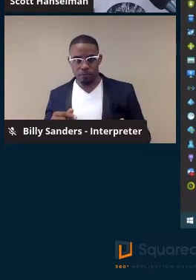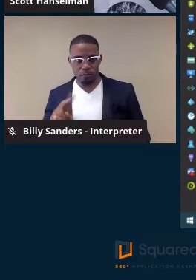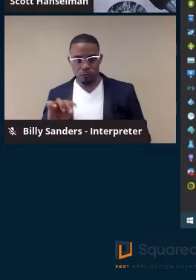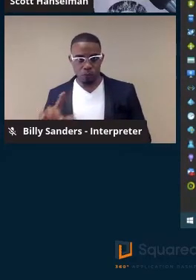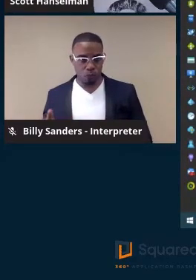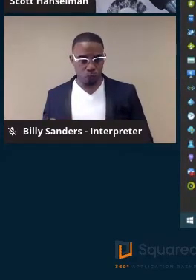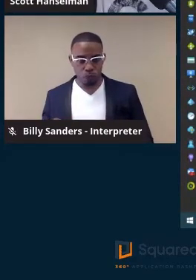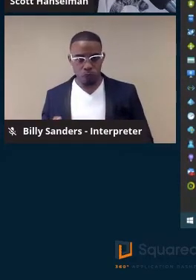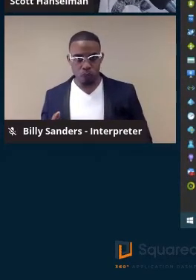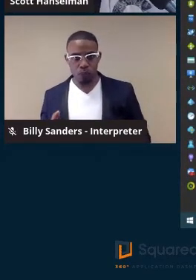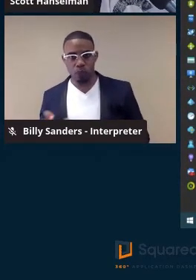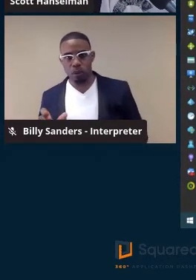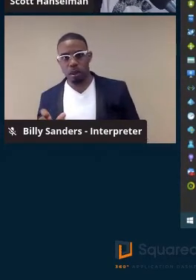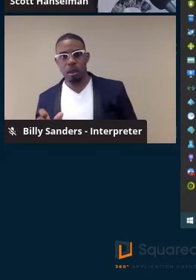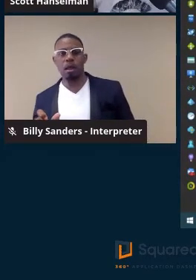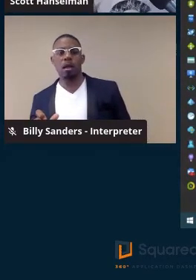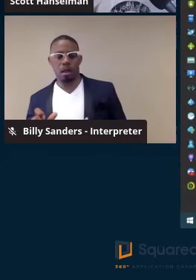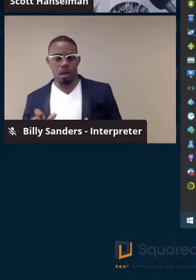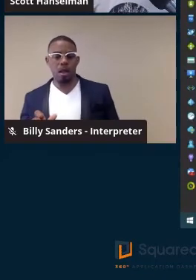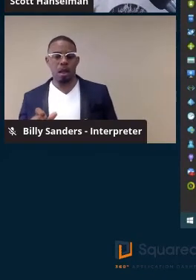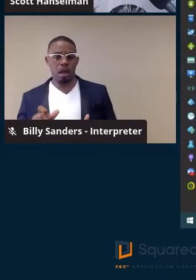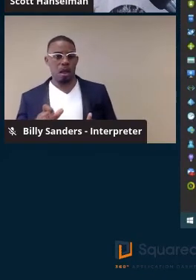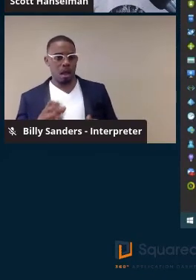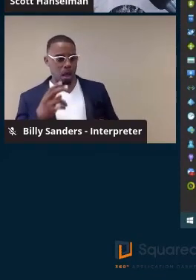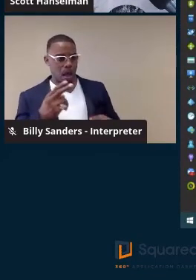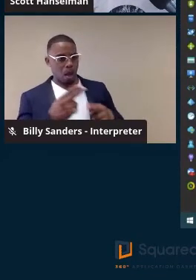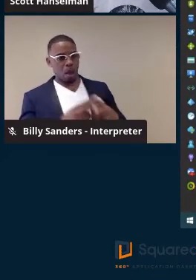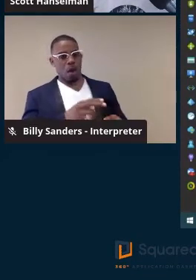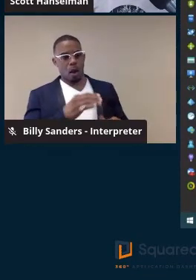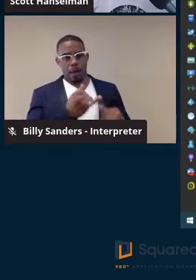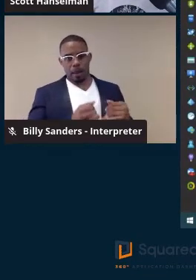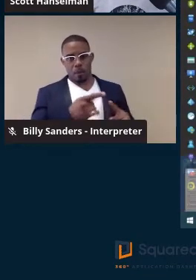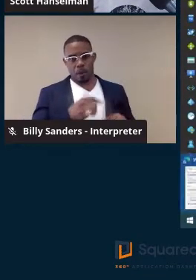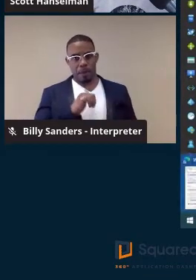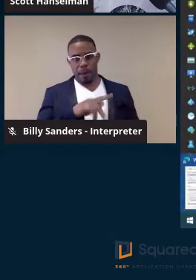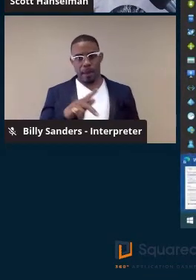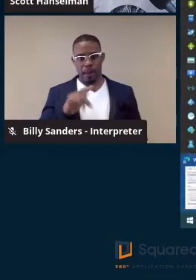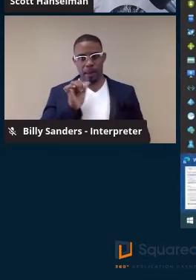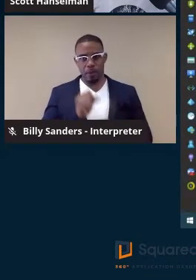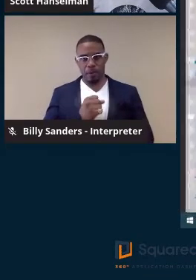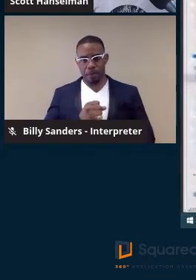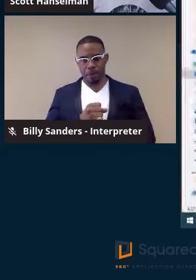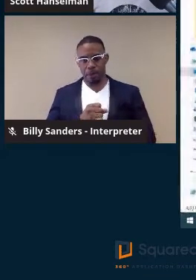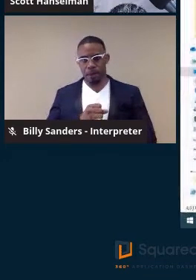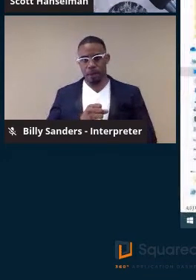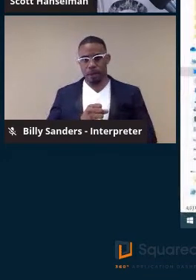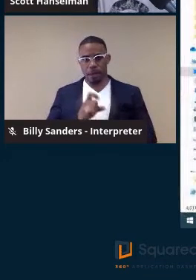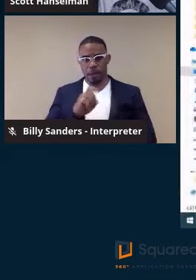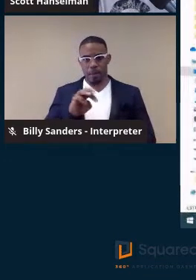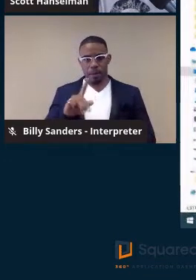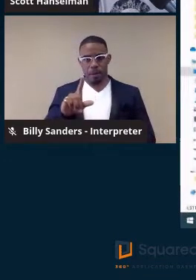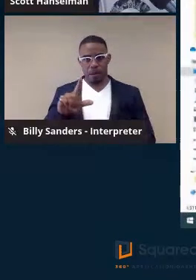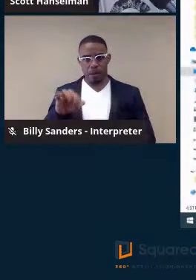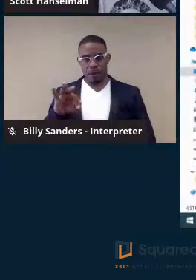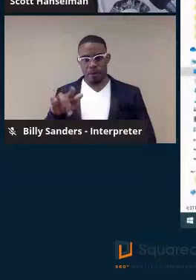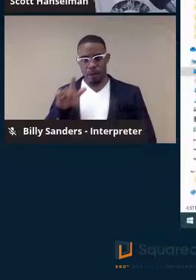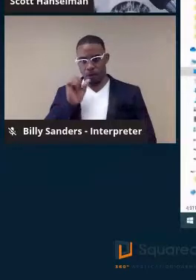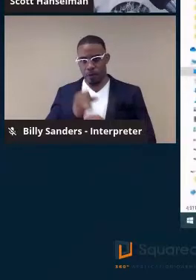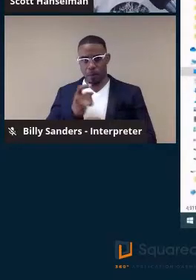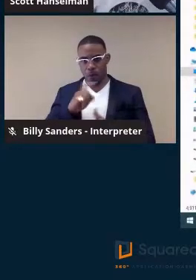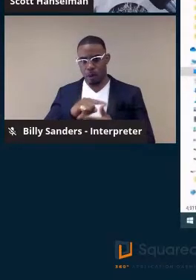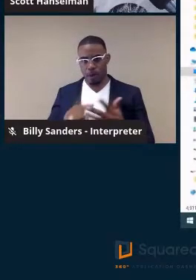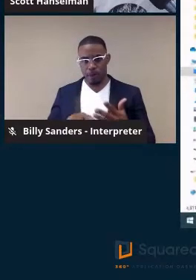It calls an endpoint in my application, and it will just make XML files. It will make one of